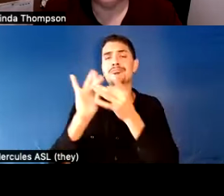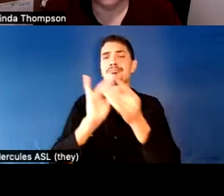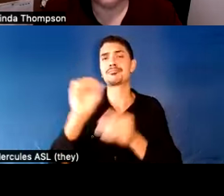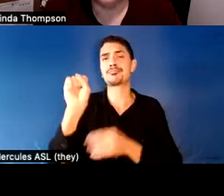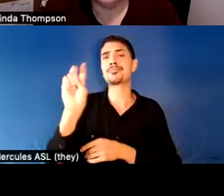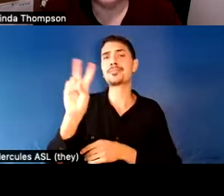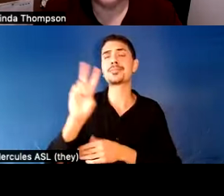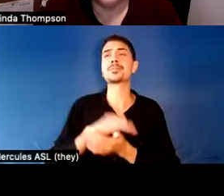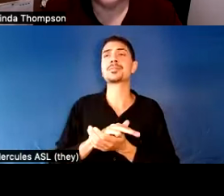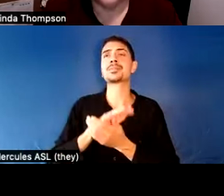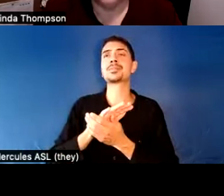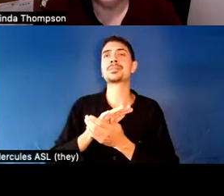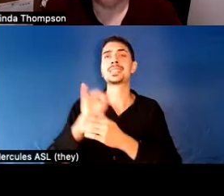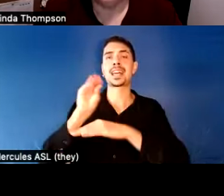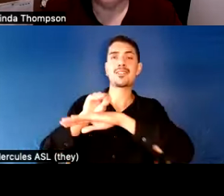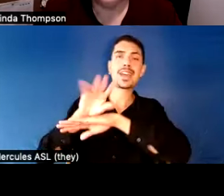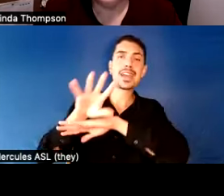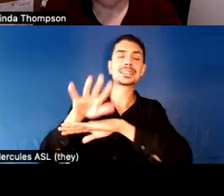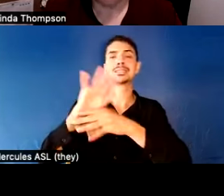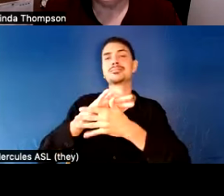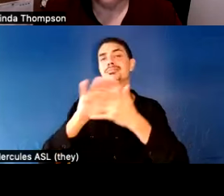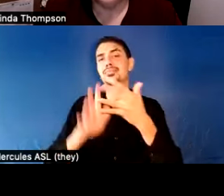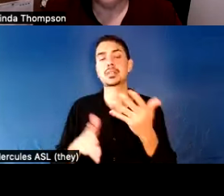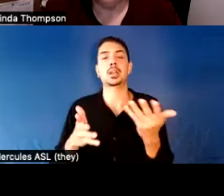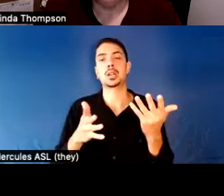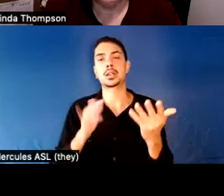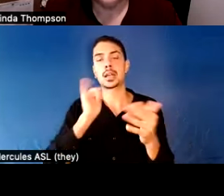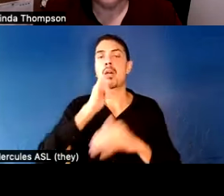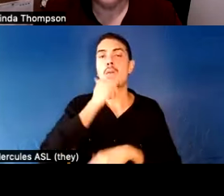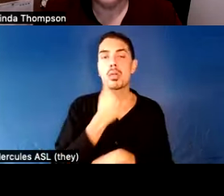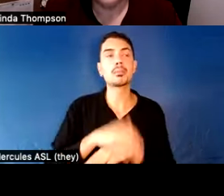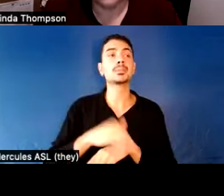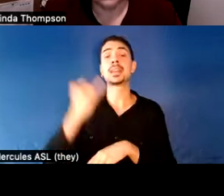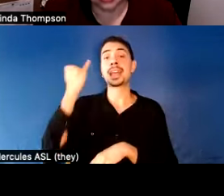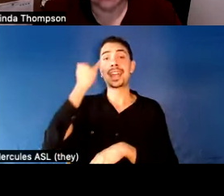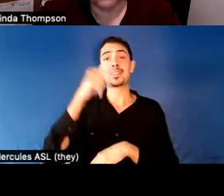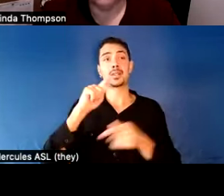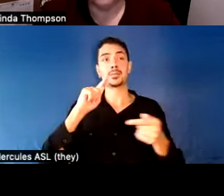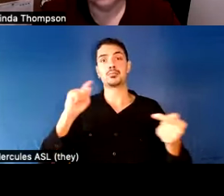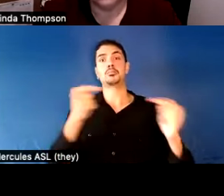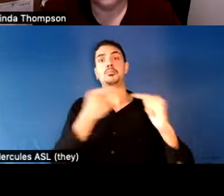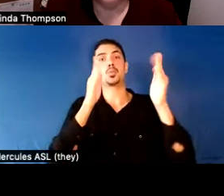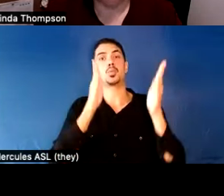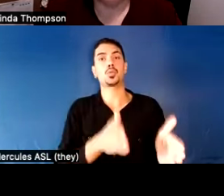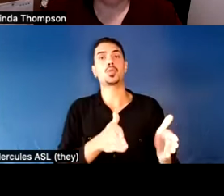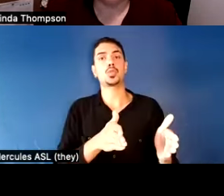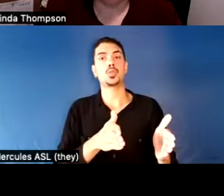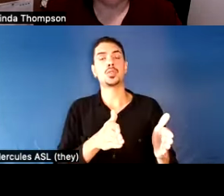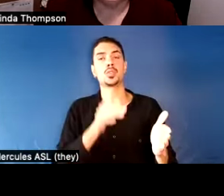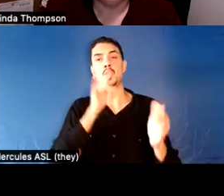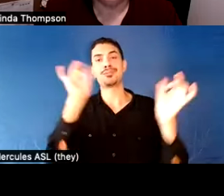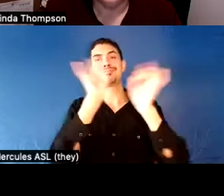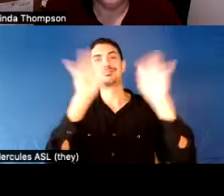after effects. Also, if the perpetrator is known to the person, that can have a different